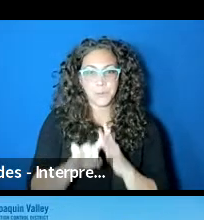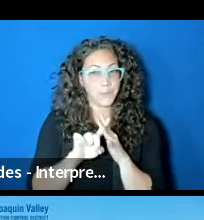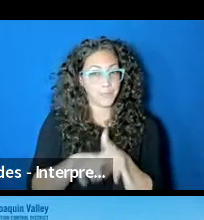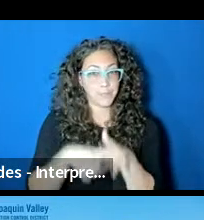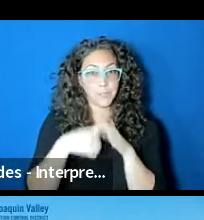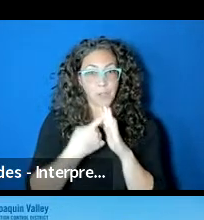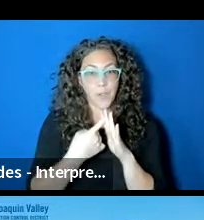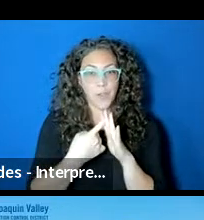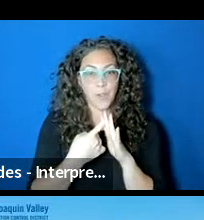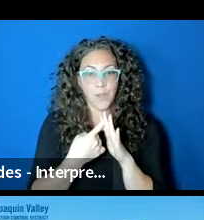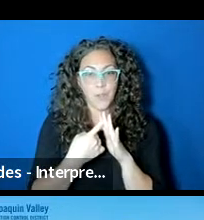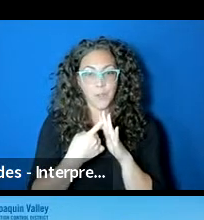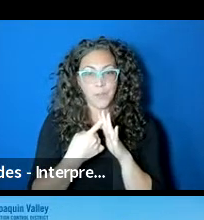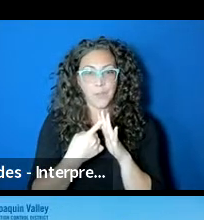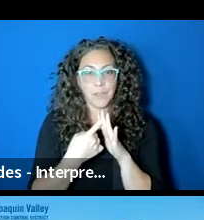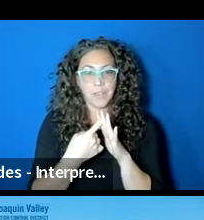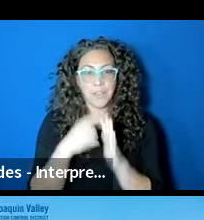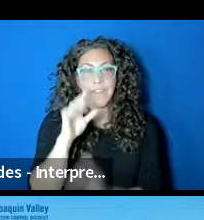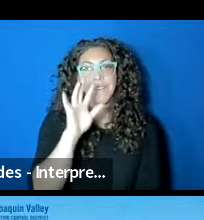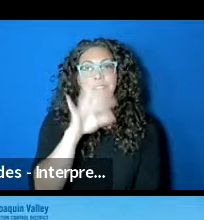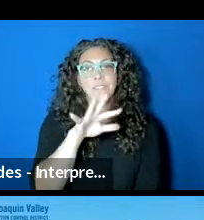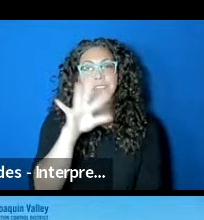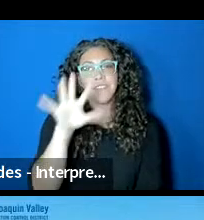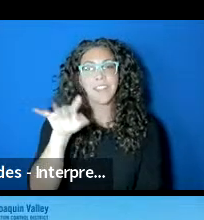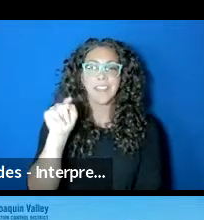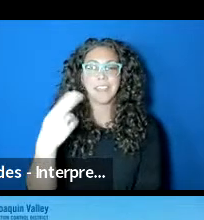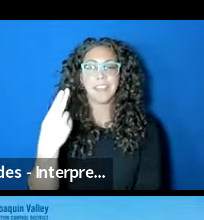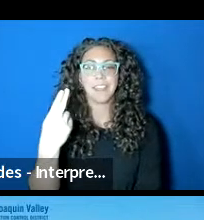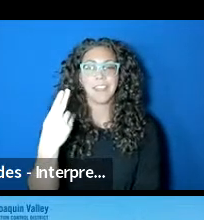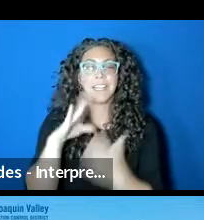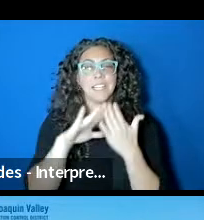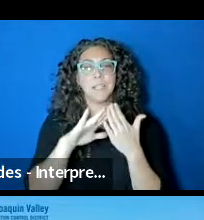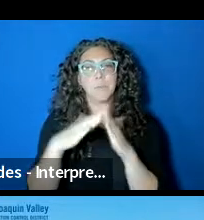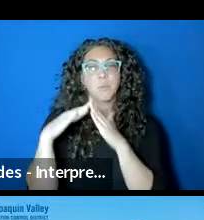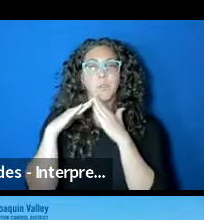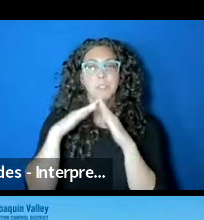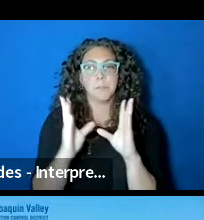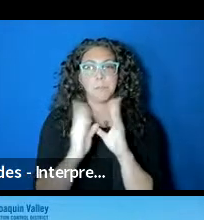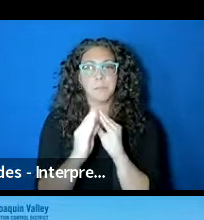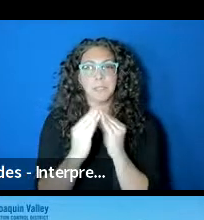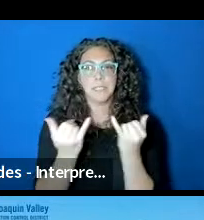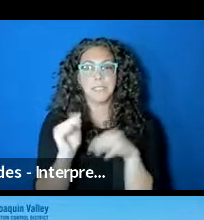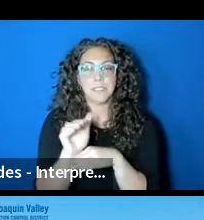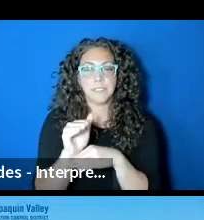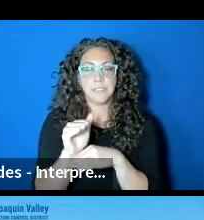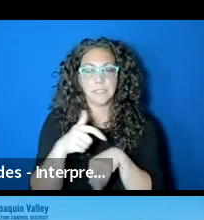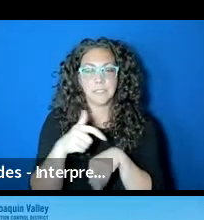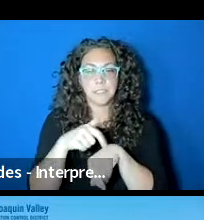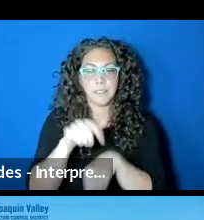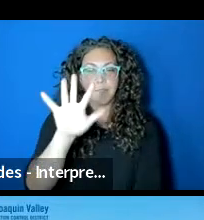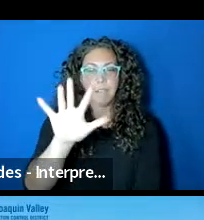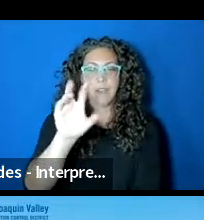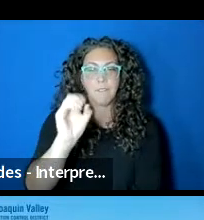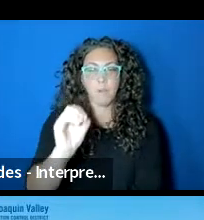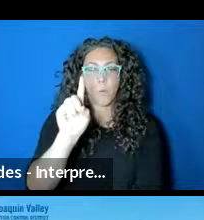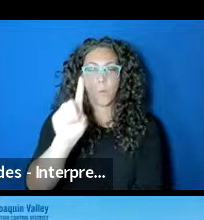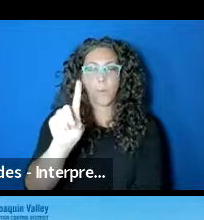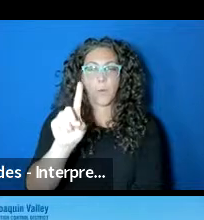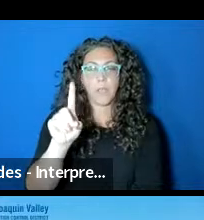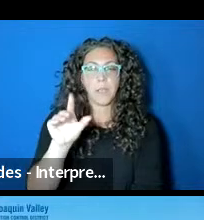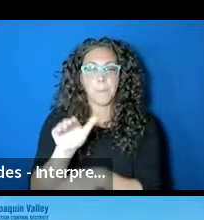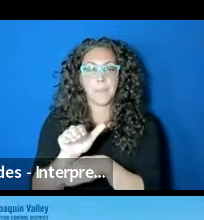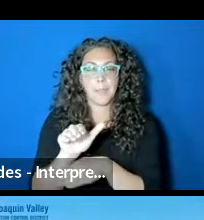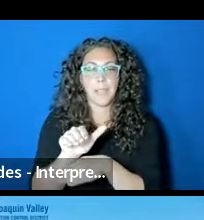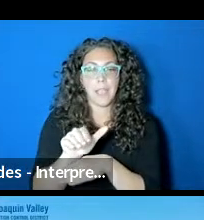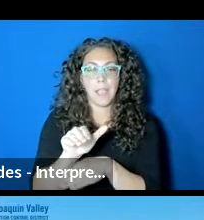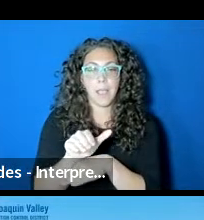55th Community Steering Committee meeting this evening. It is 5:01 p.m. on